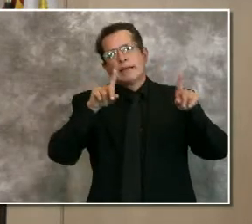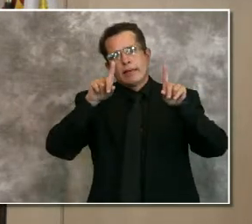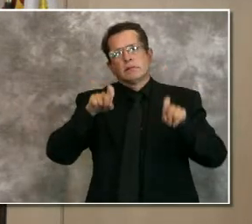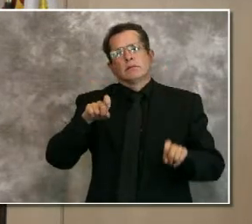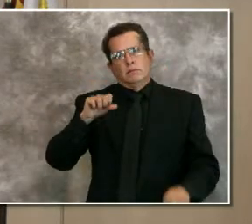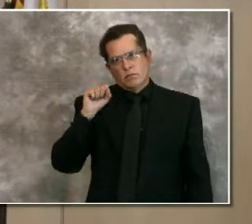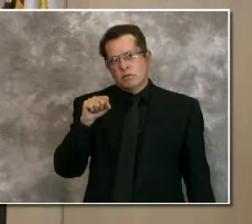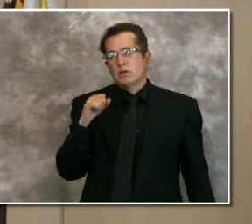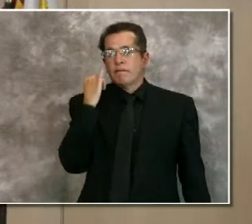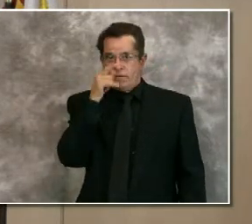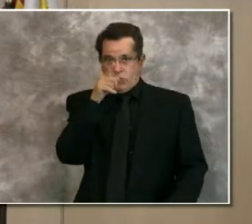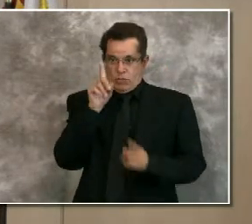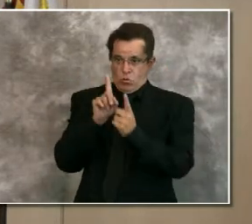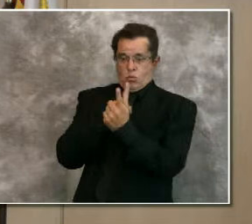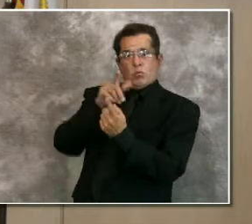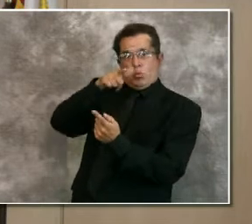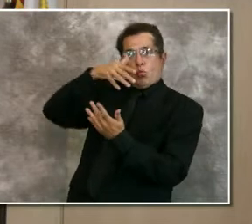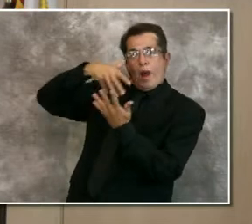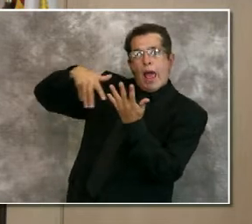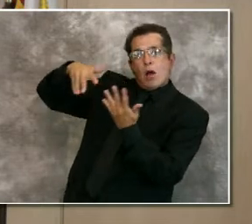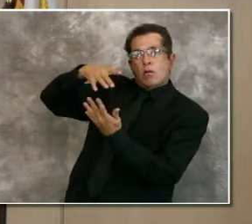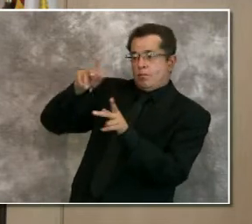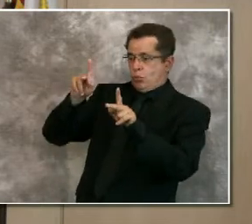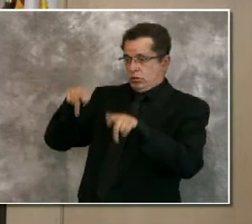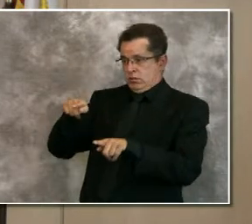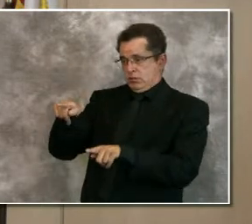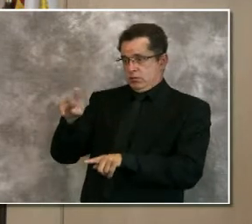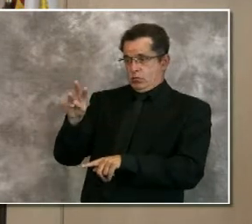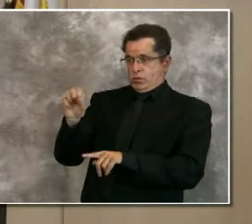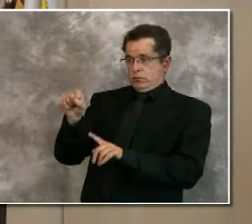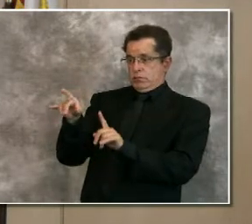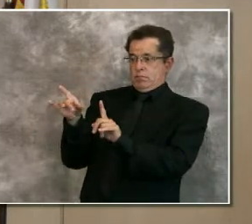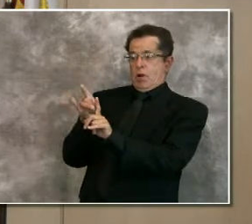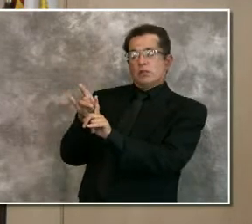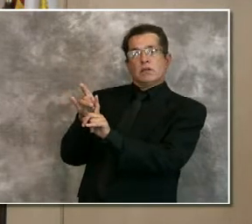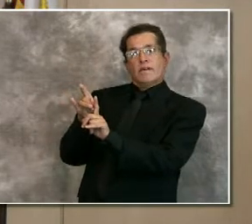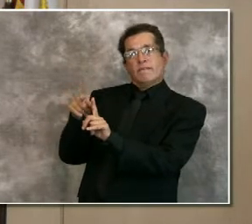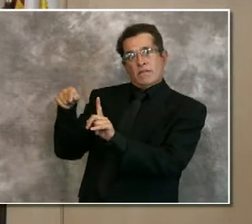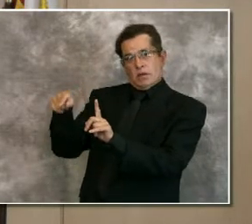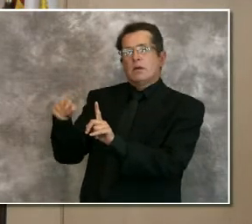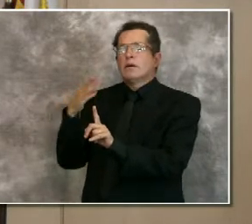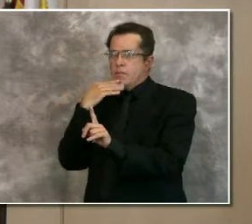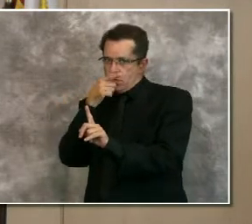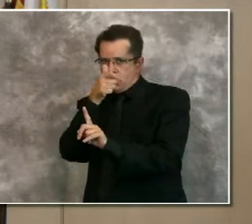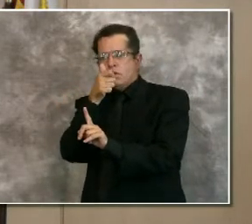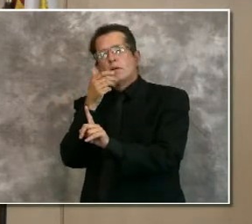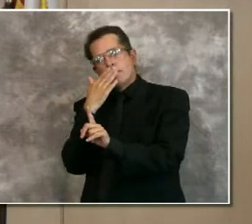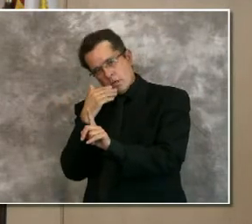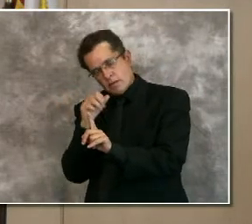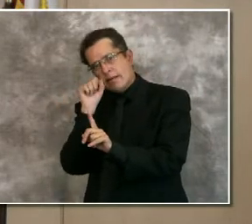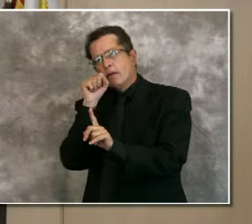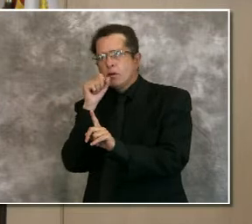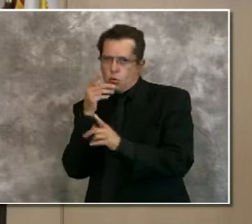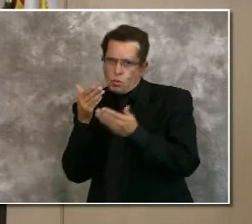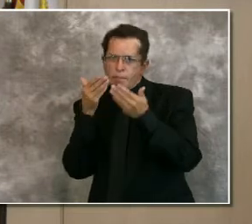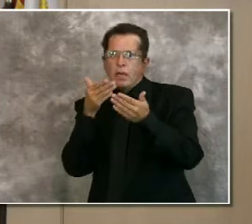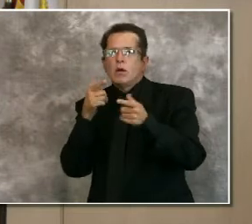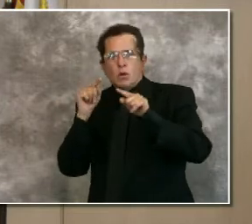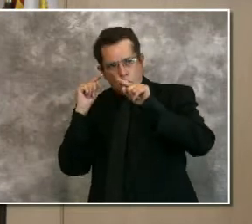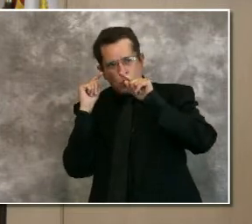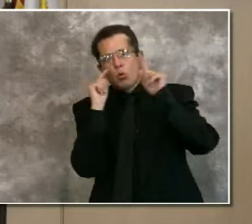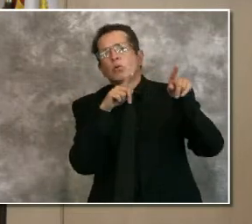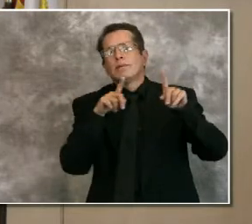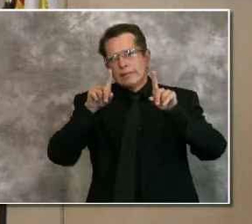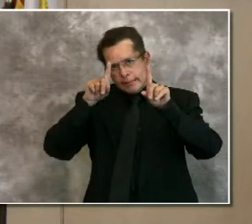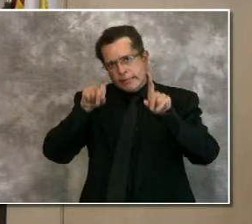particularly if they've been associated with individuals that have tested positive for COVID-19, we certainly do recommend that they